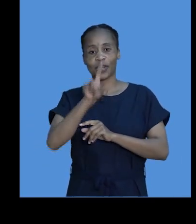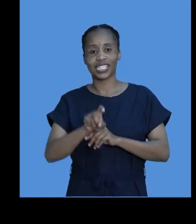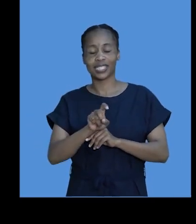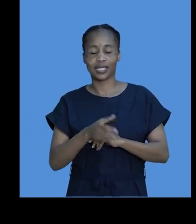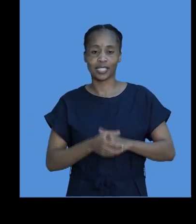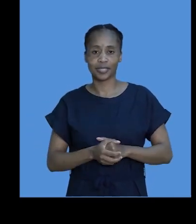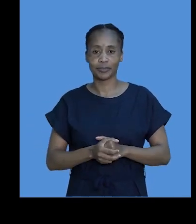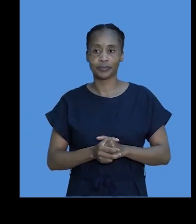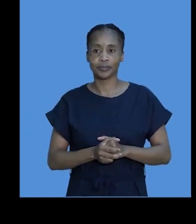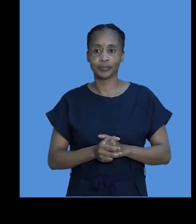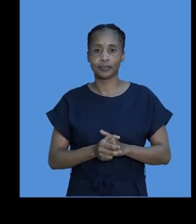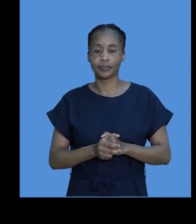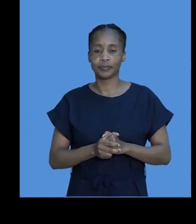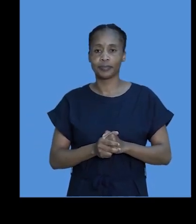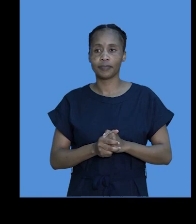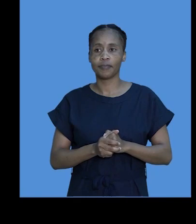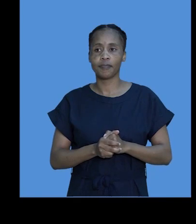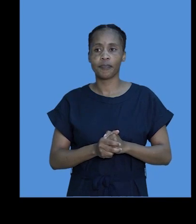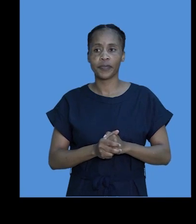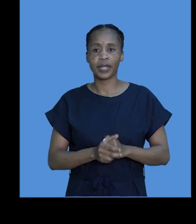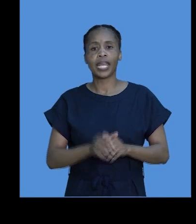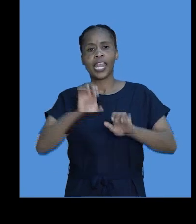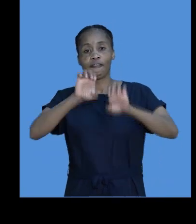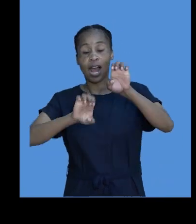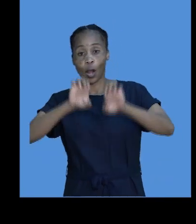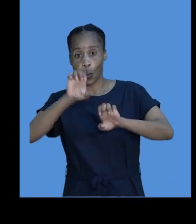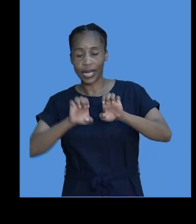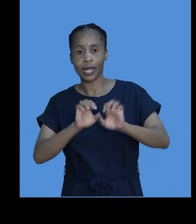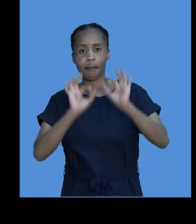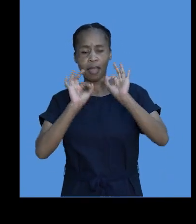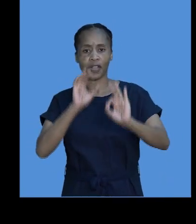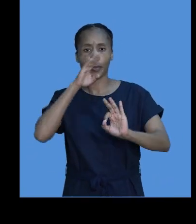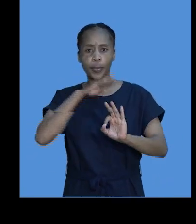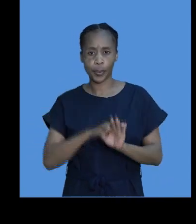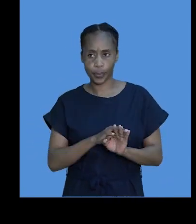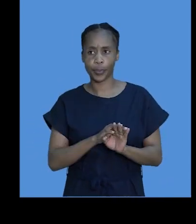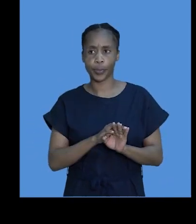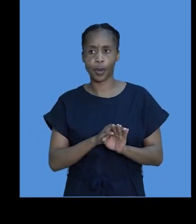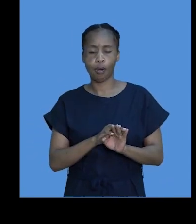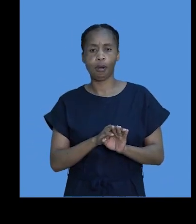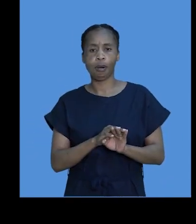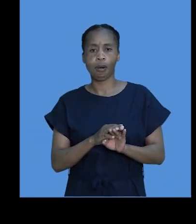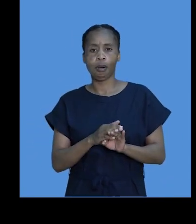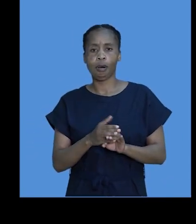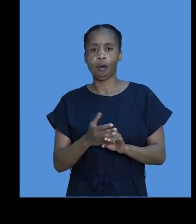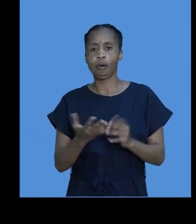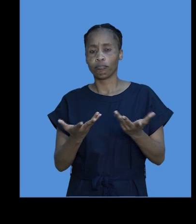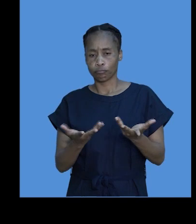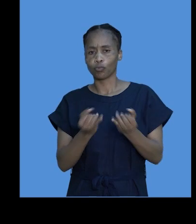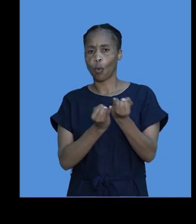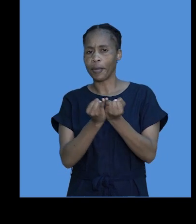question. It says, evaluate the impact of imperfect competition on consumers. Evaluate the impact